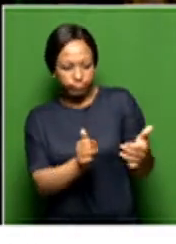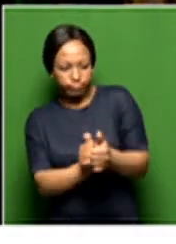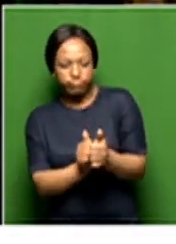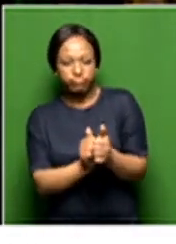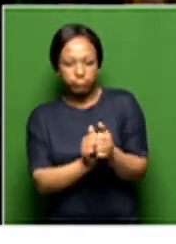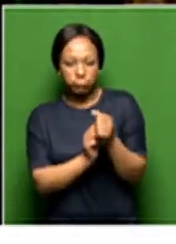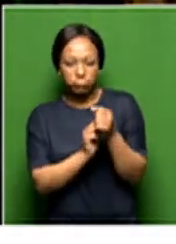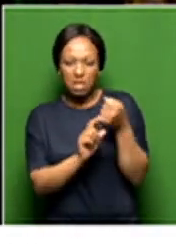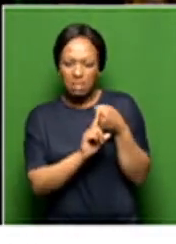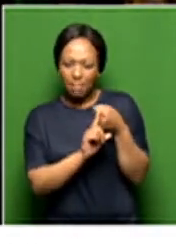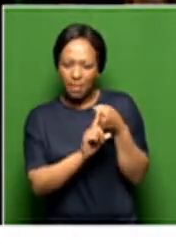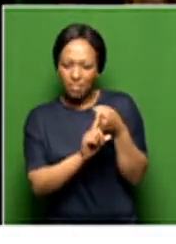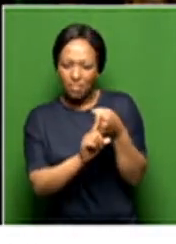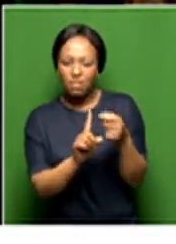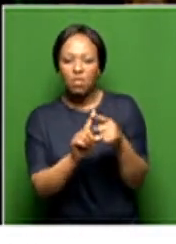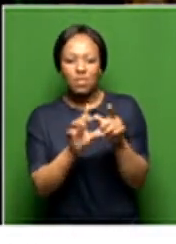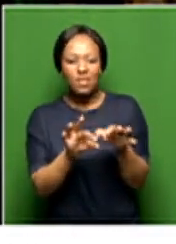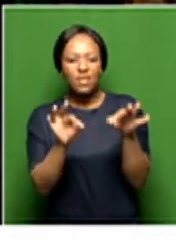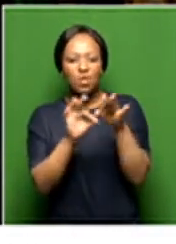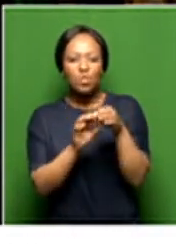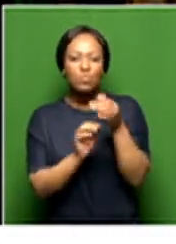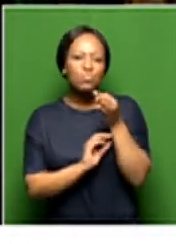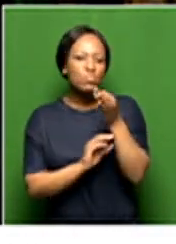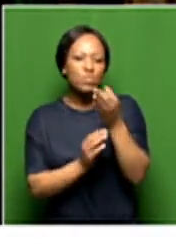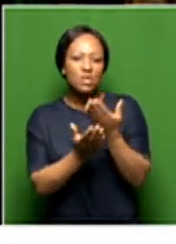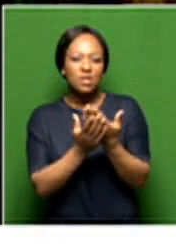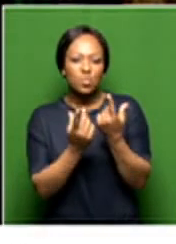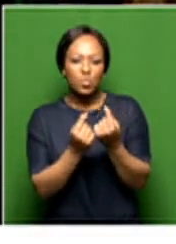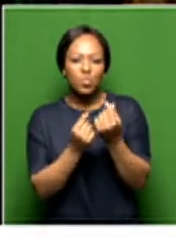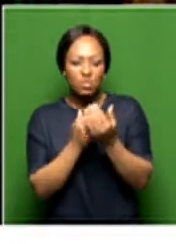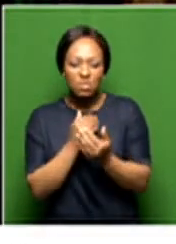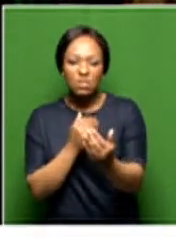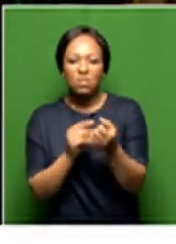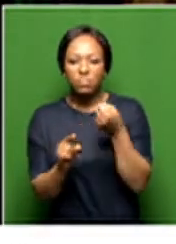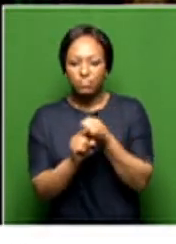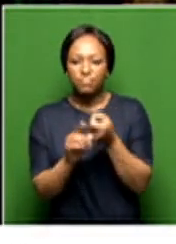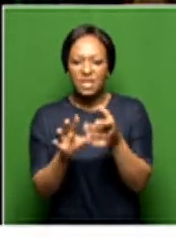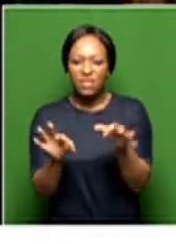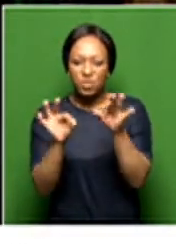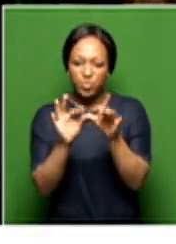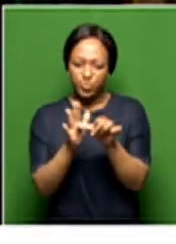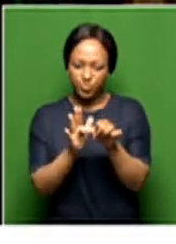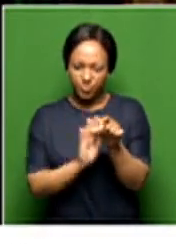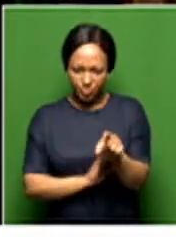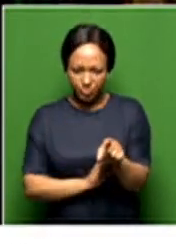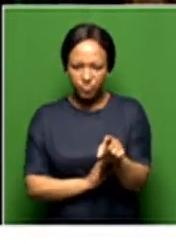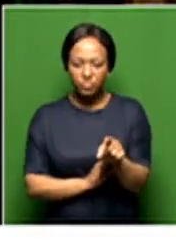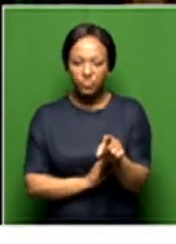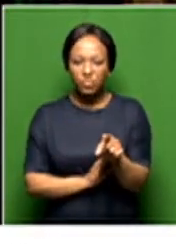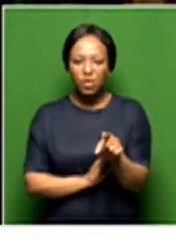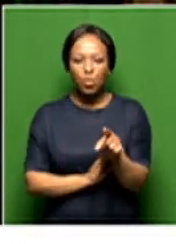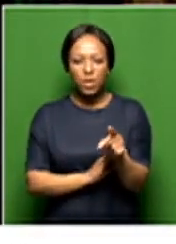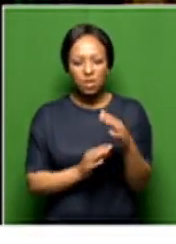move, the values, the Think Future values, the Can Do, Nampak, Bevcan values forward. We collaborate